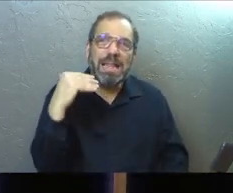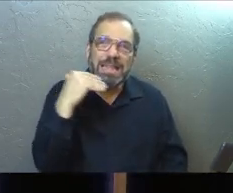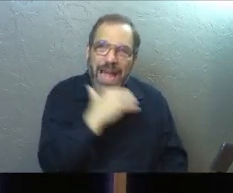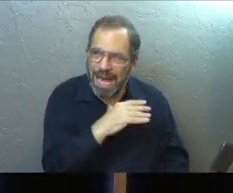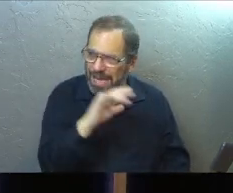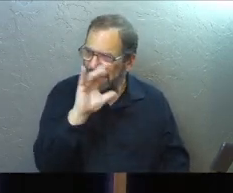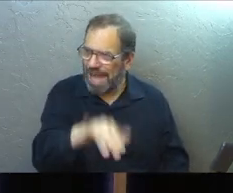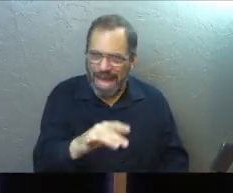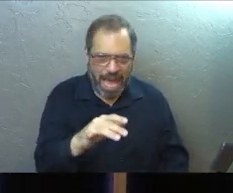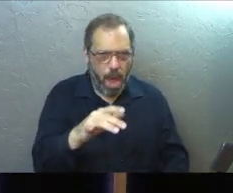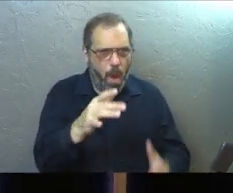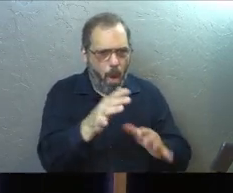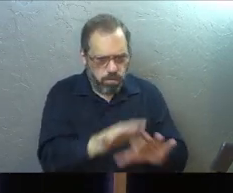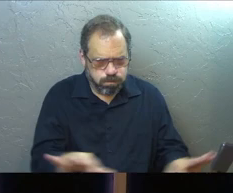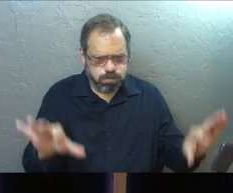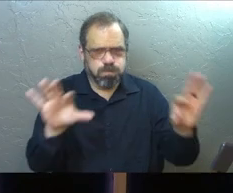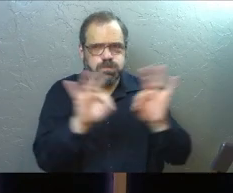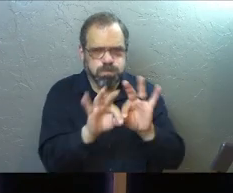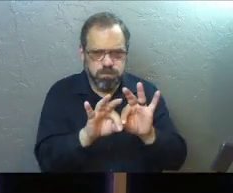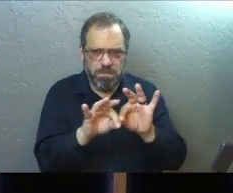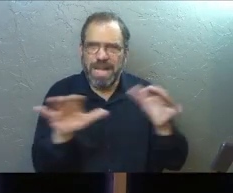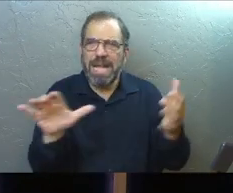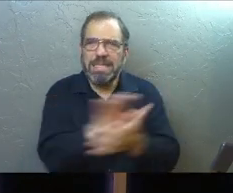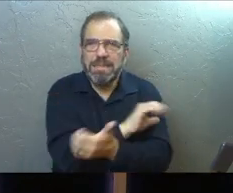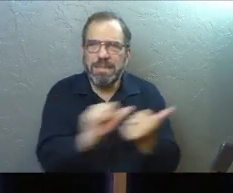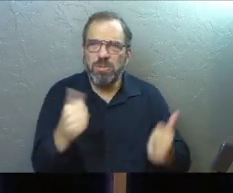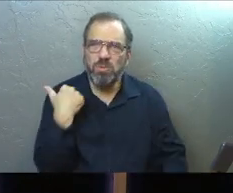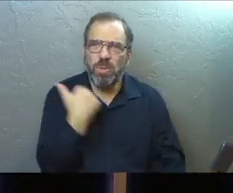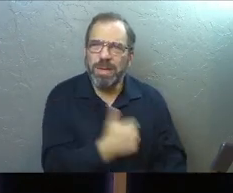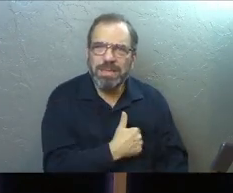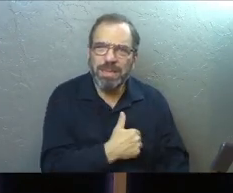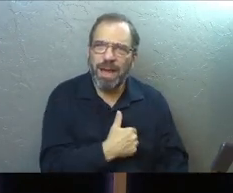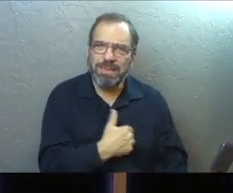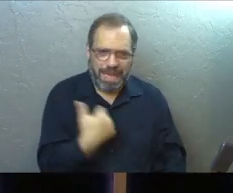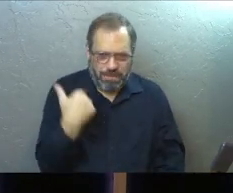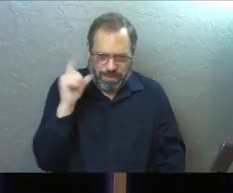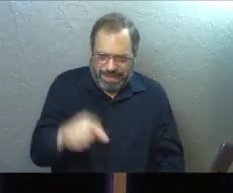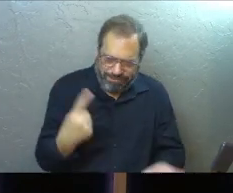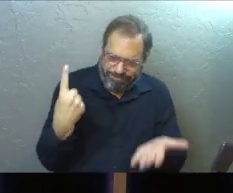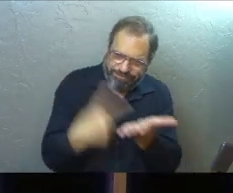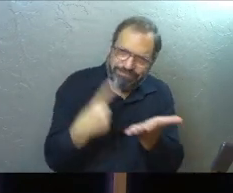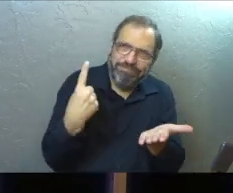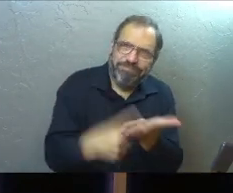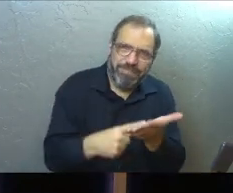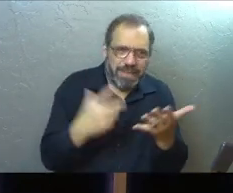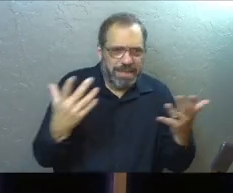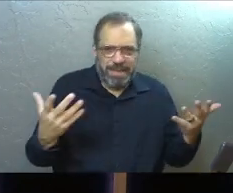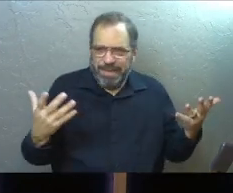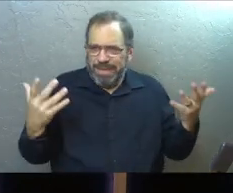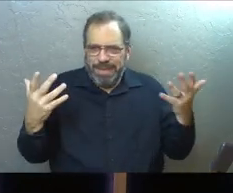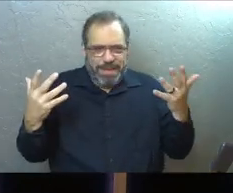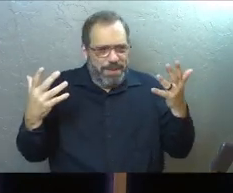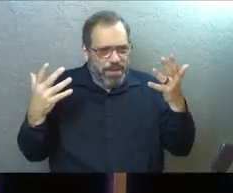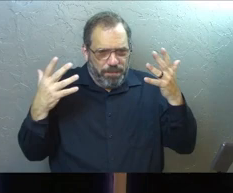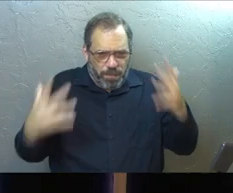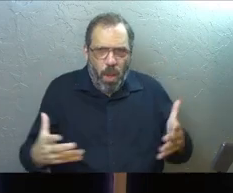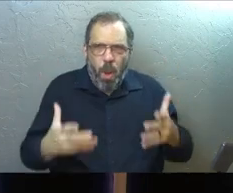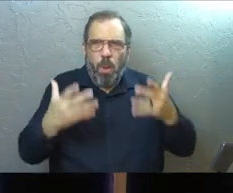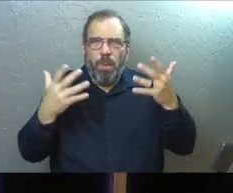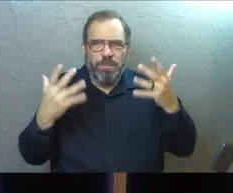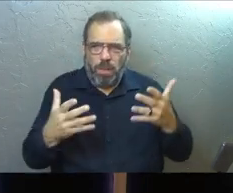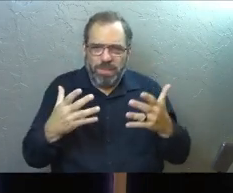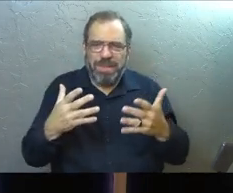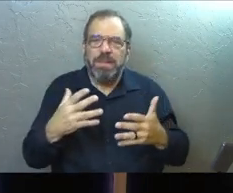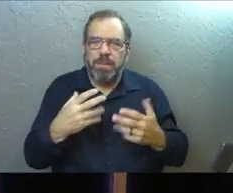Lying is this really big thing that's killing us. And we got to talk about it. We got to go into what it's